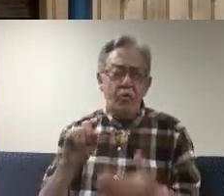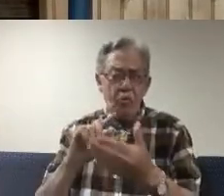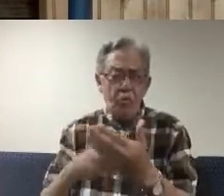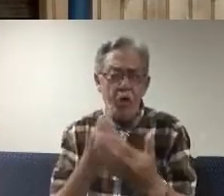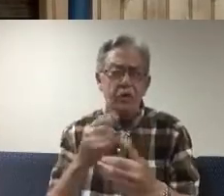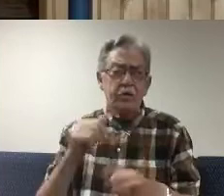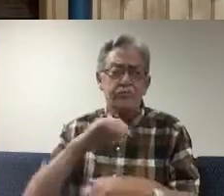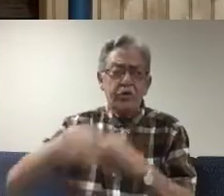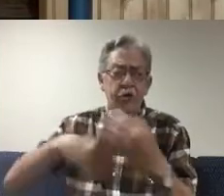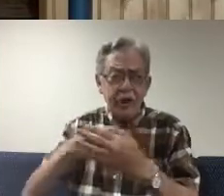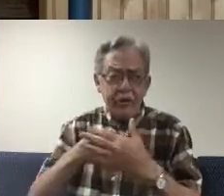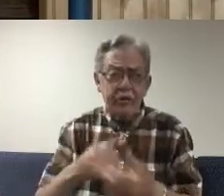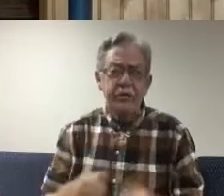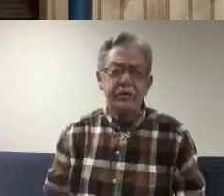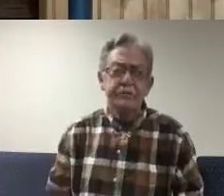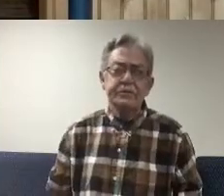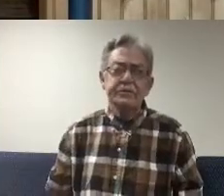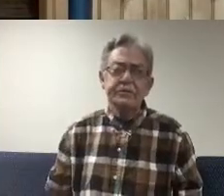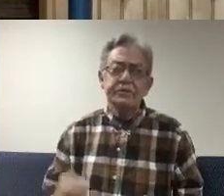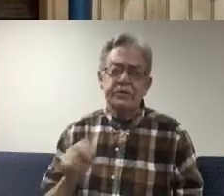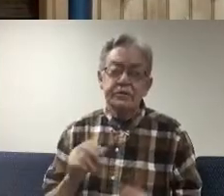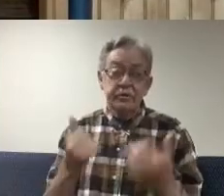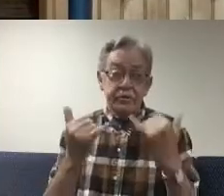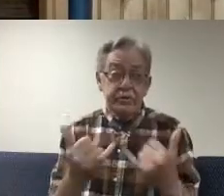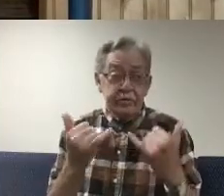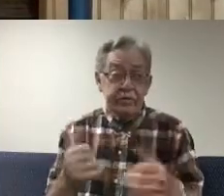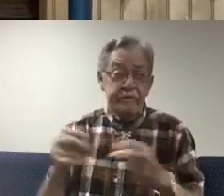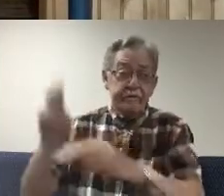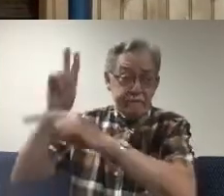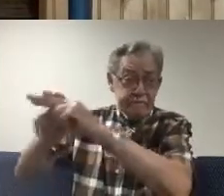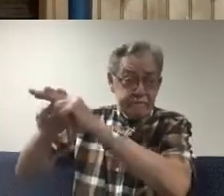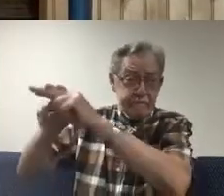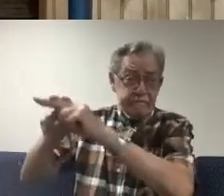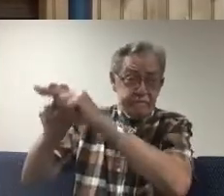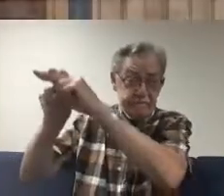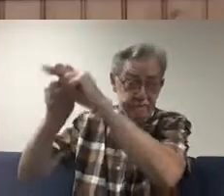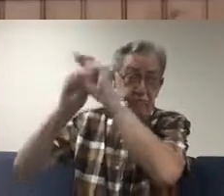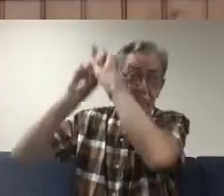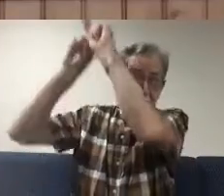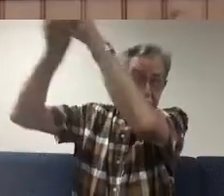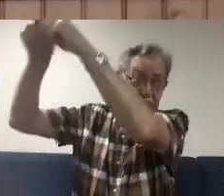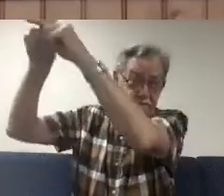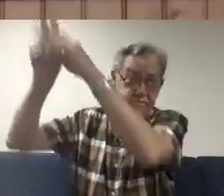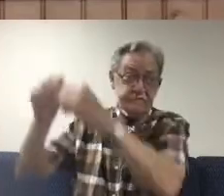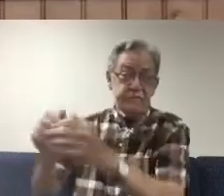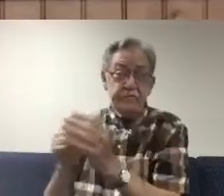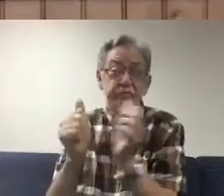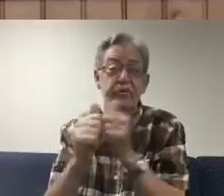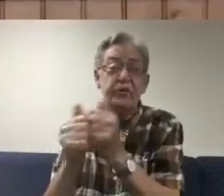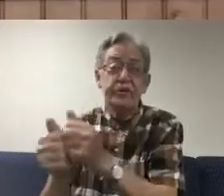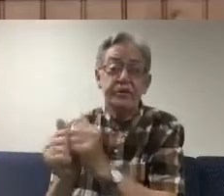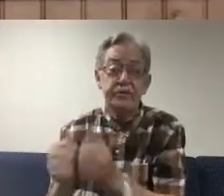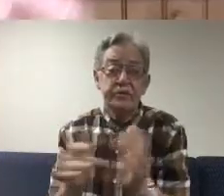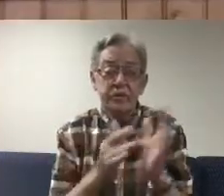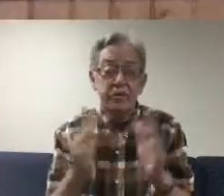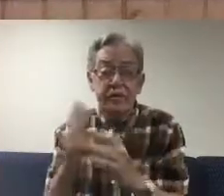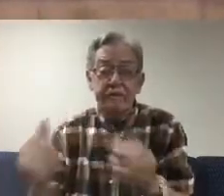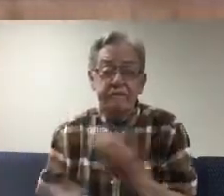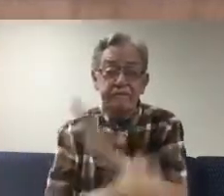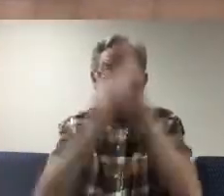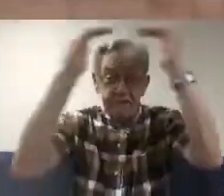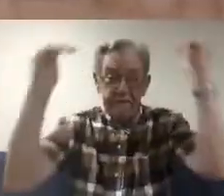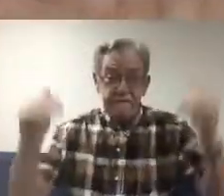quality you should have. Well, it's just a subset of a general reality that affects